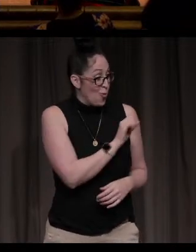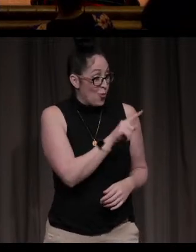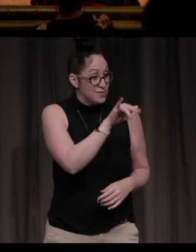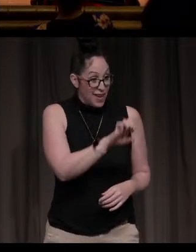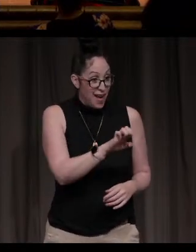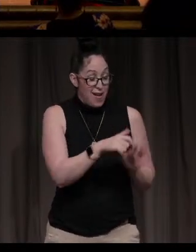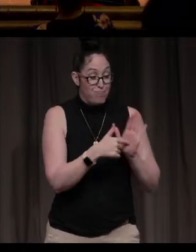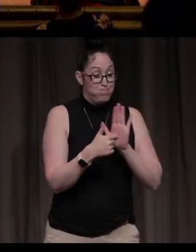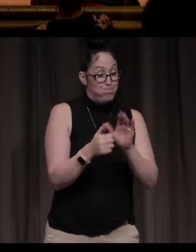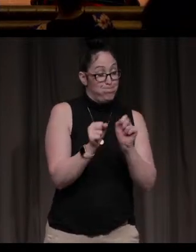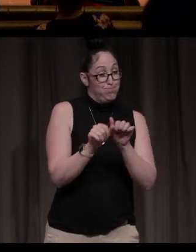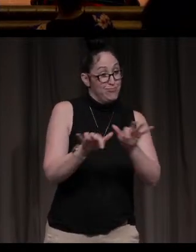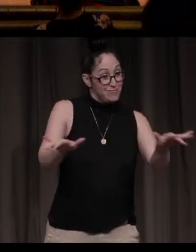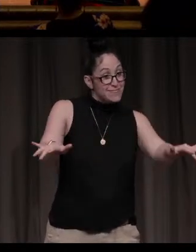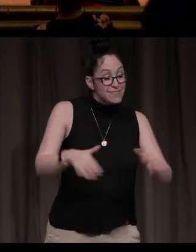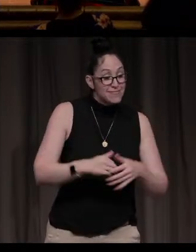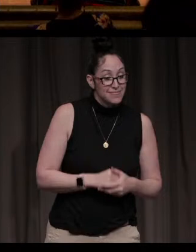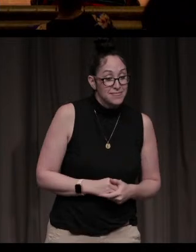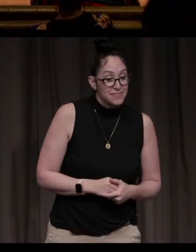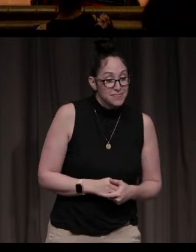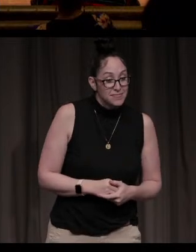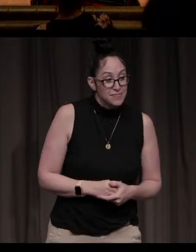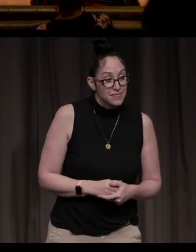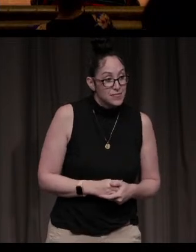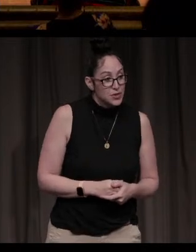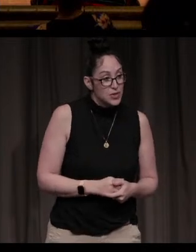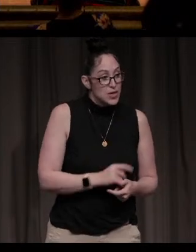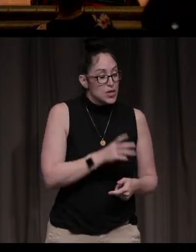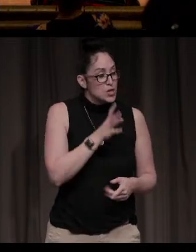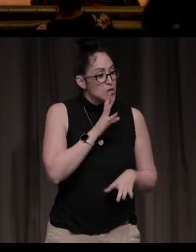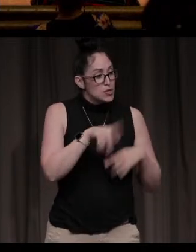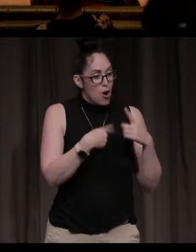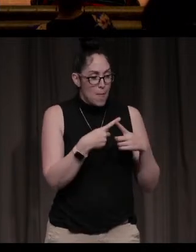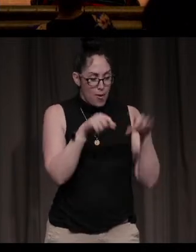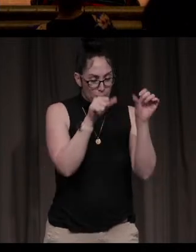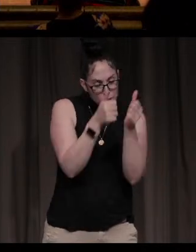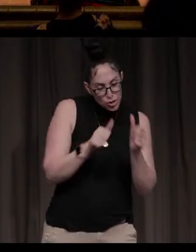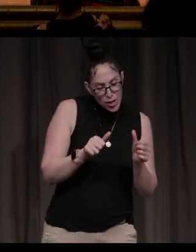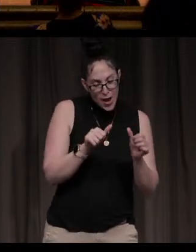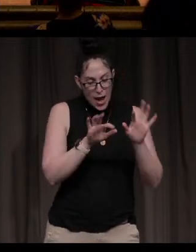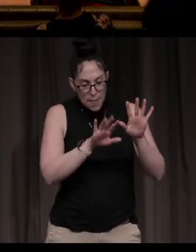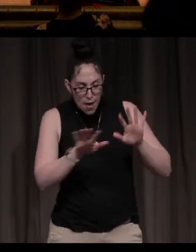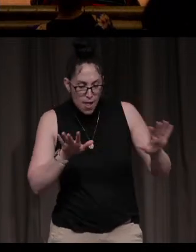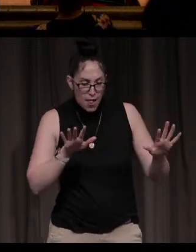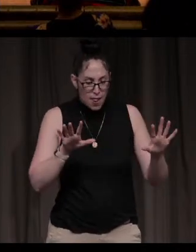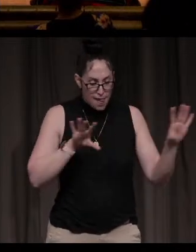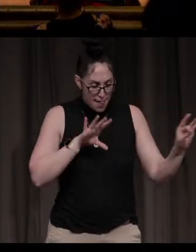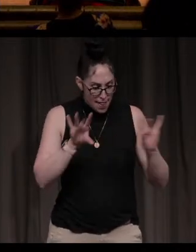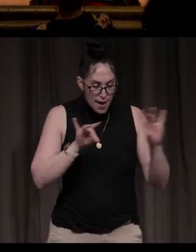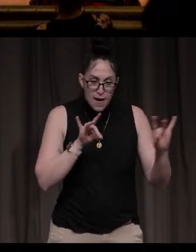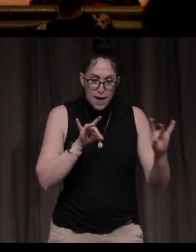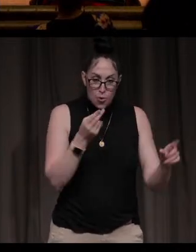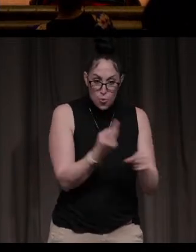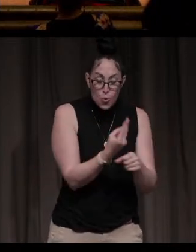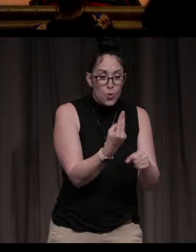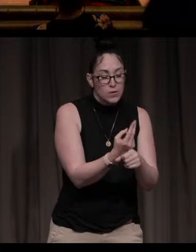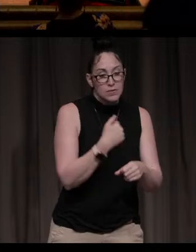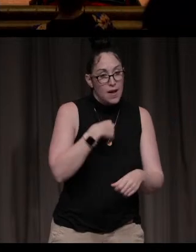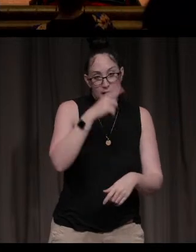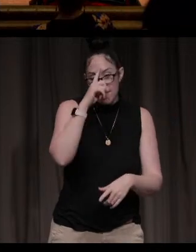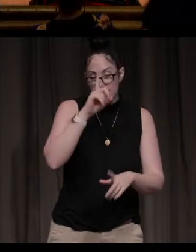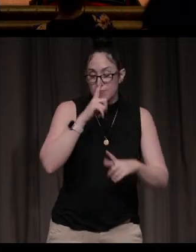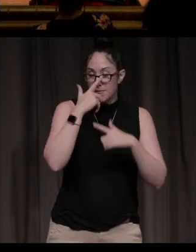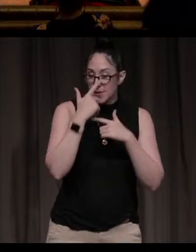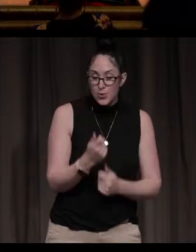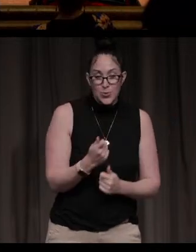there. And then when we talk about, geometric abstraction, I think this is something so interesting